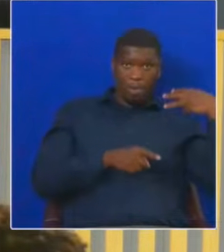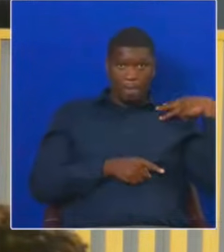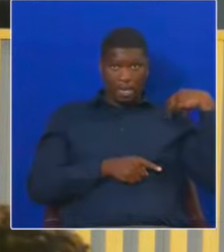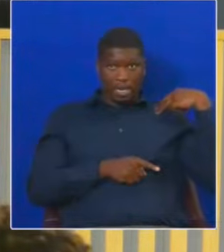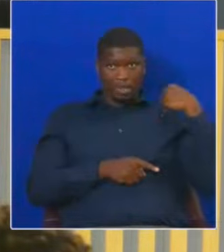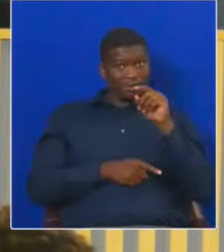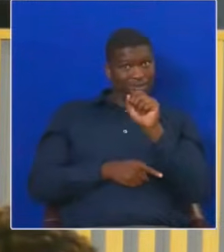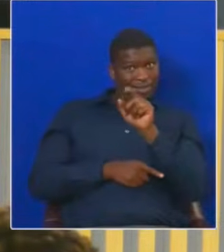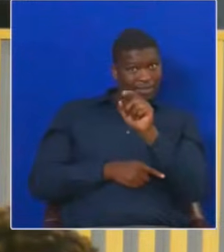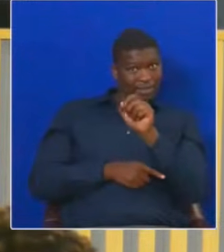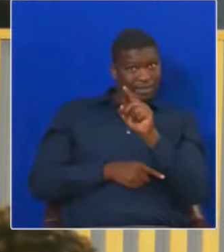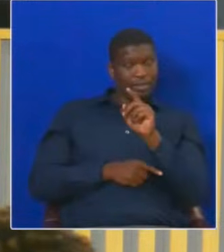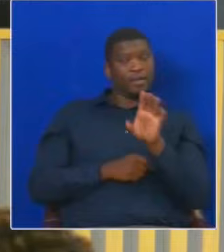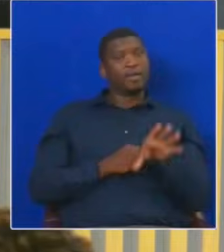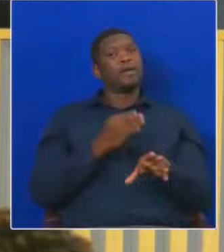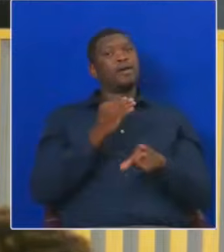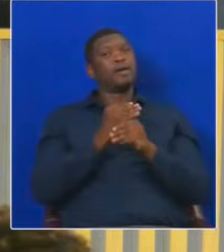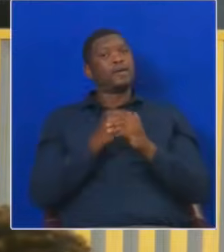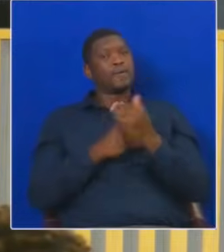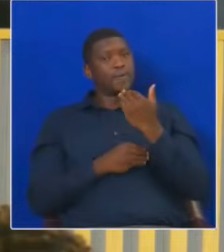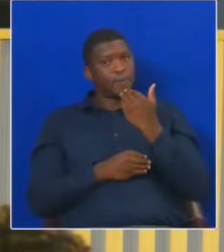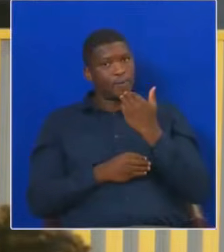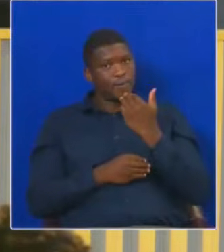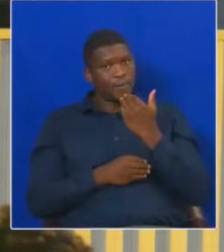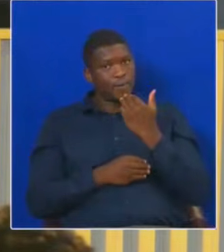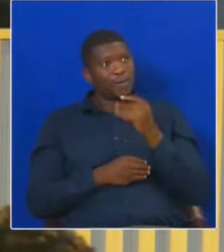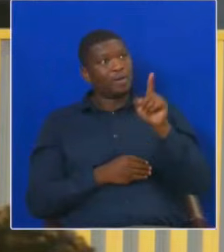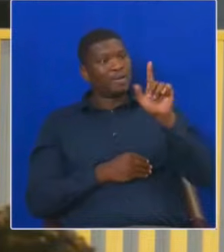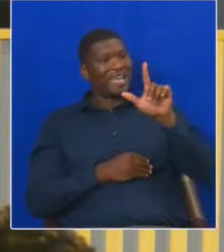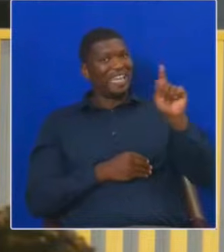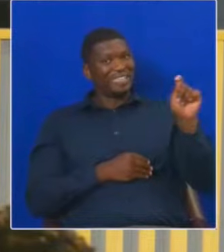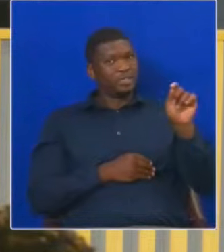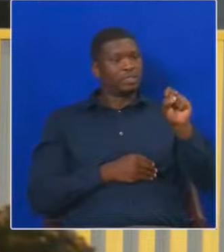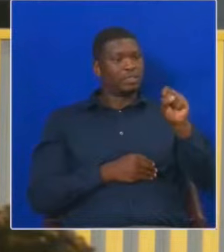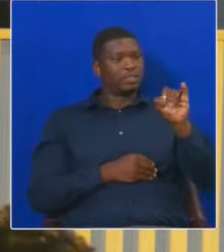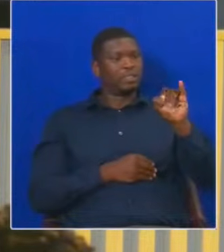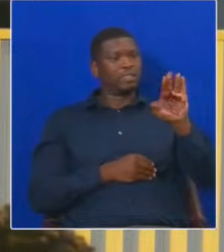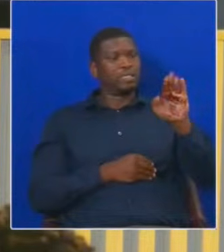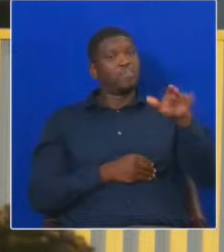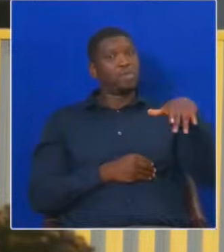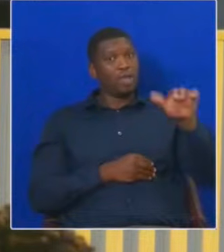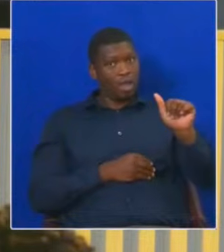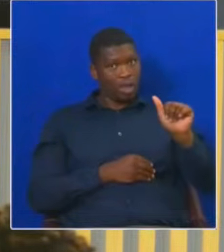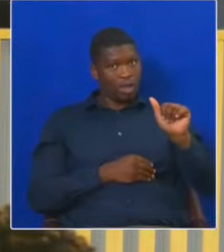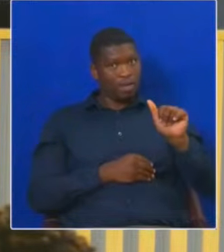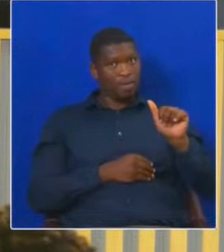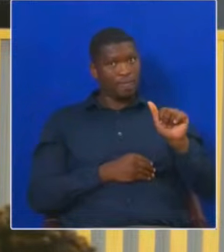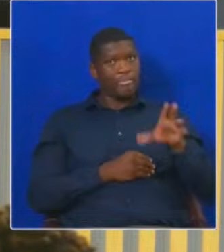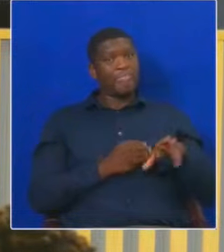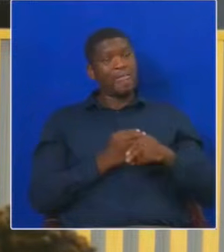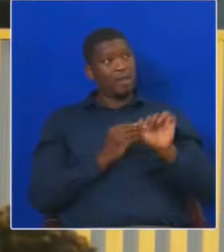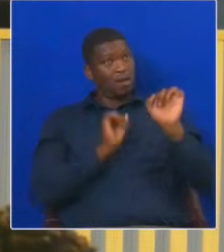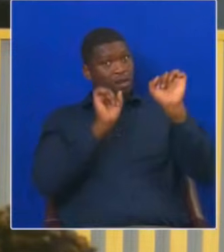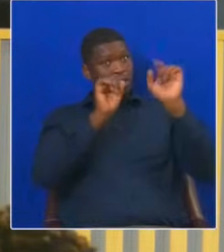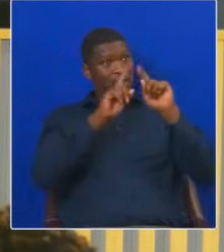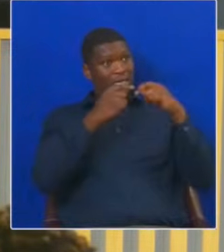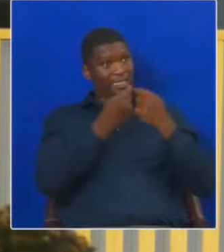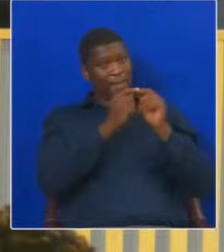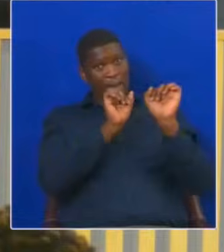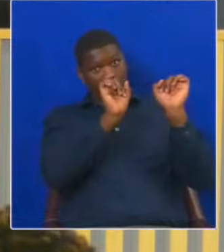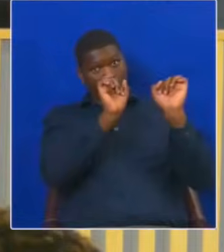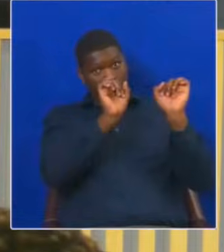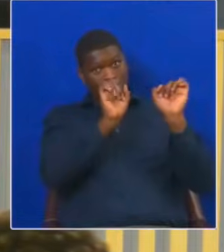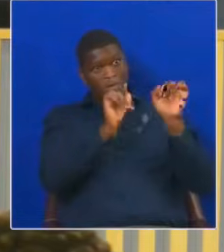and Lieutenant General Sibia and his team are using him